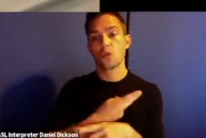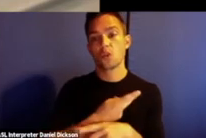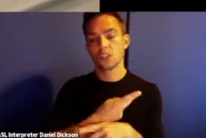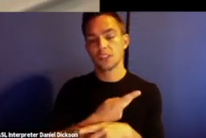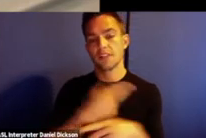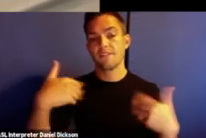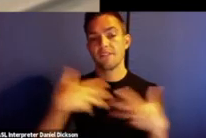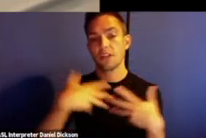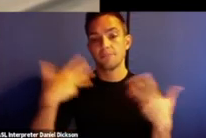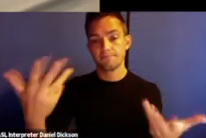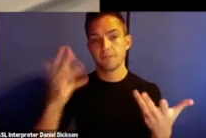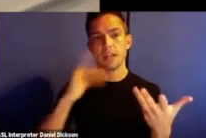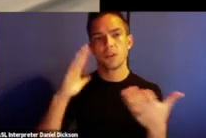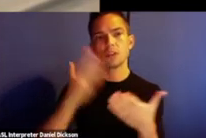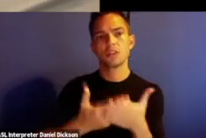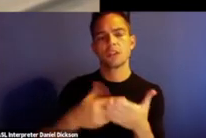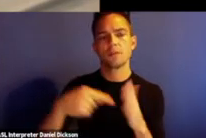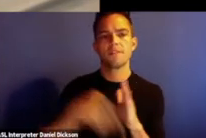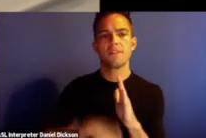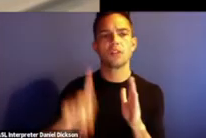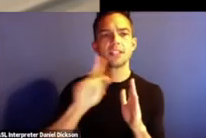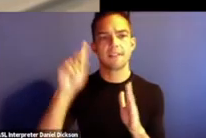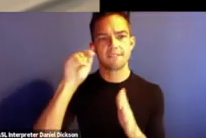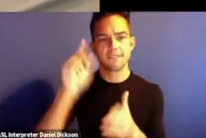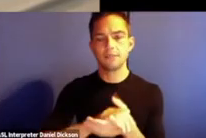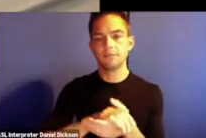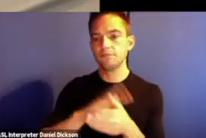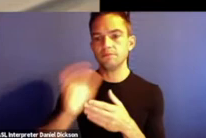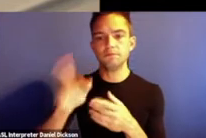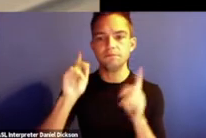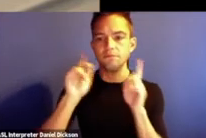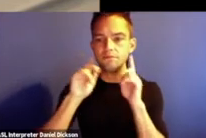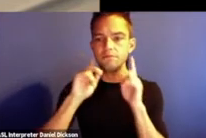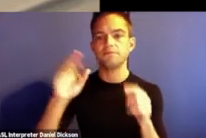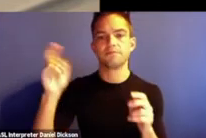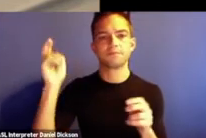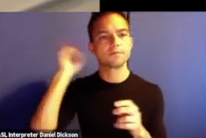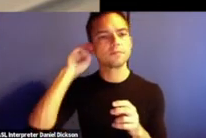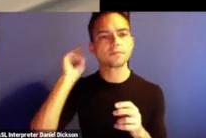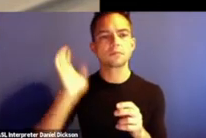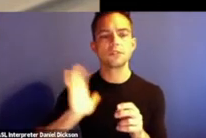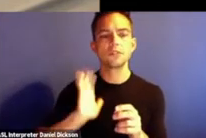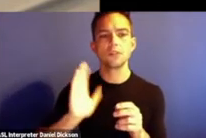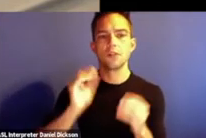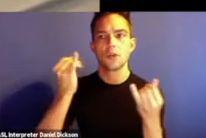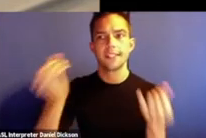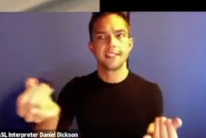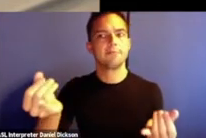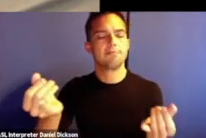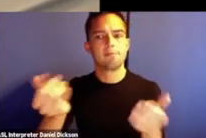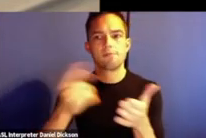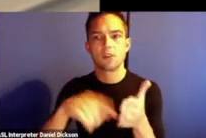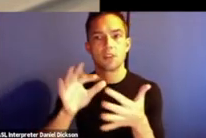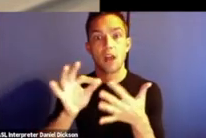our worst fears, which is that our son was profoundly deaf. We'd never heard of cochlear implants. We had no idea what the